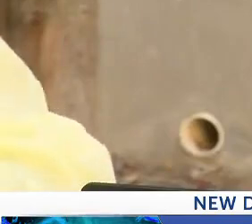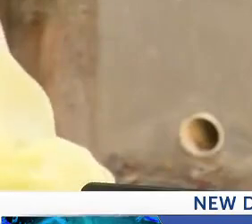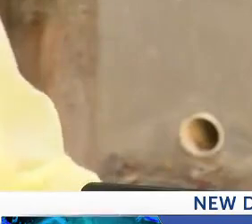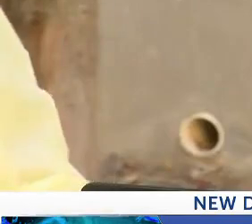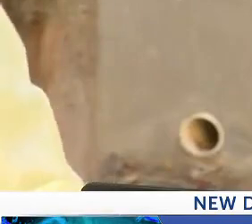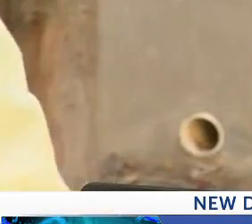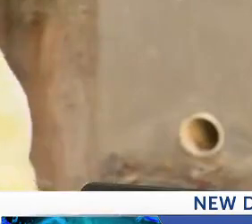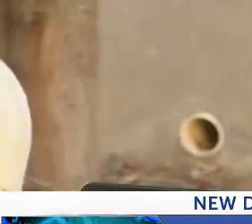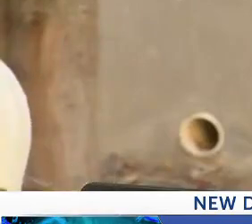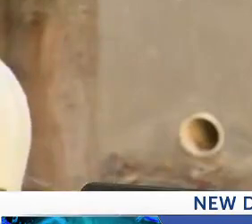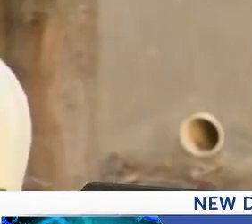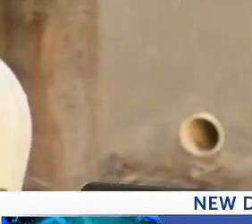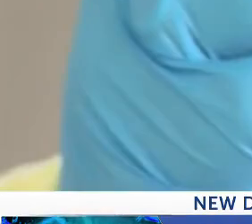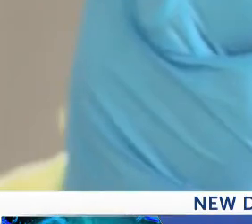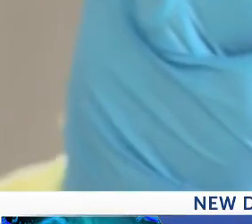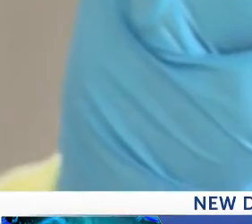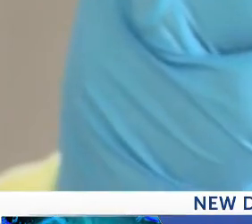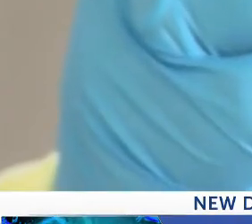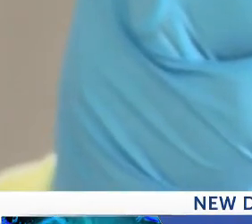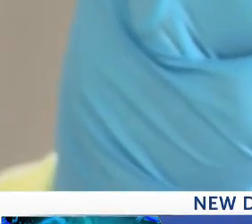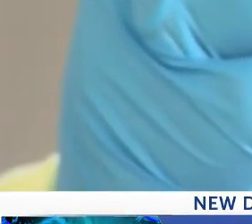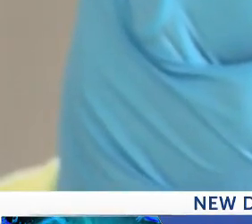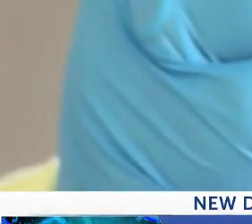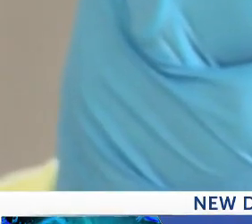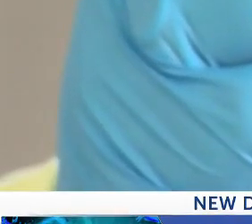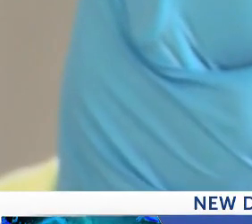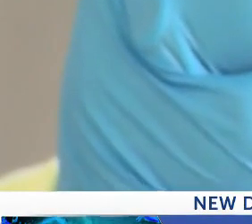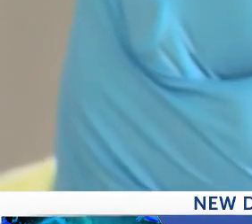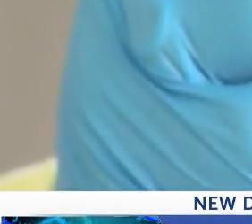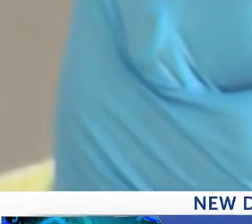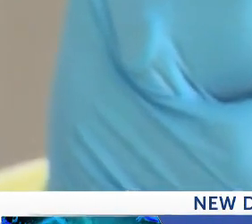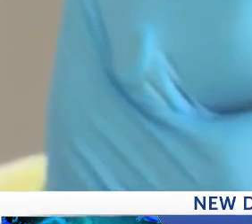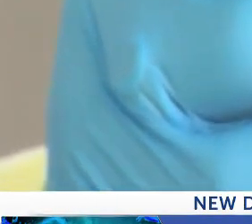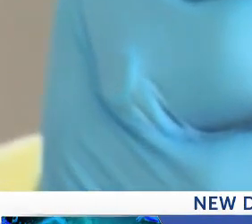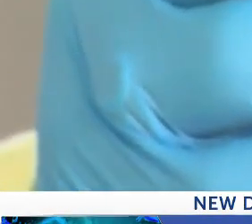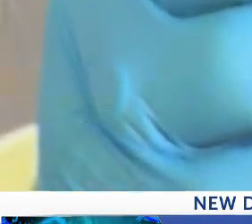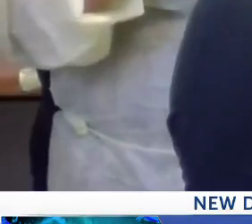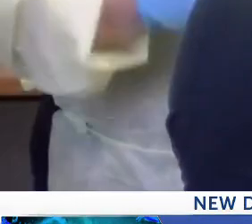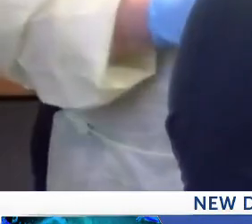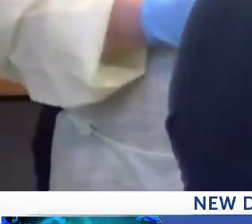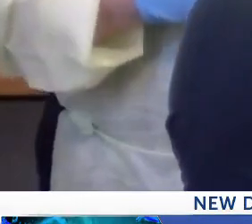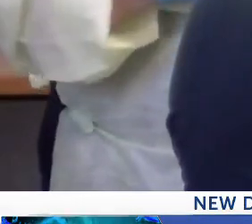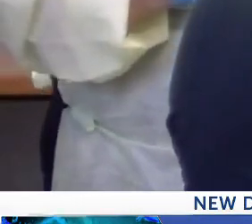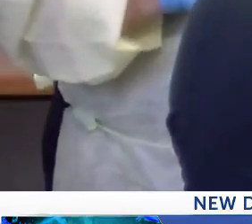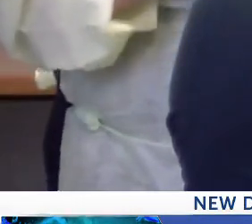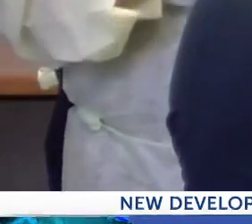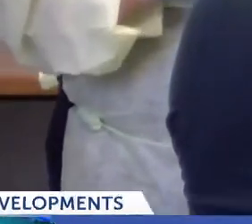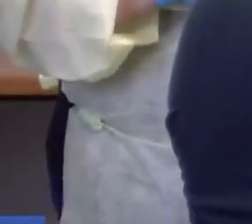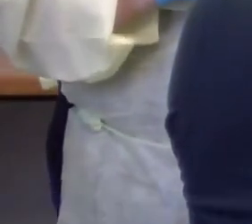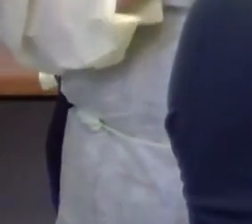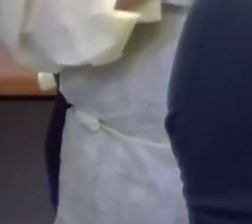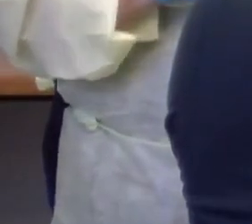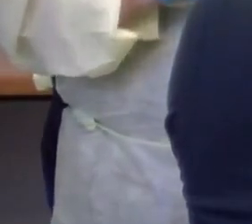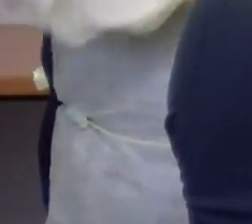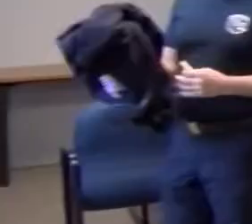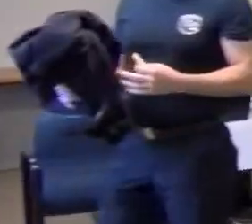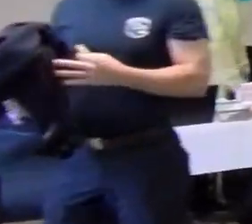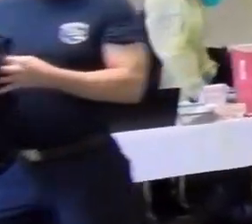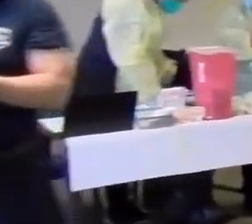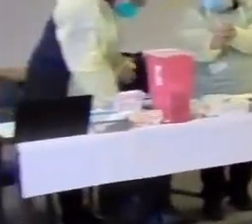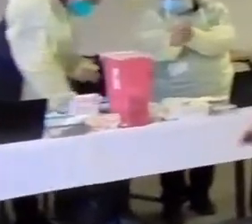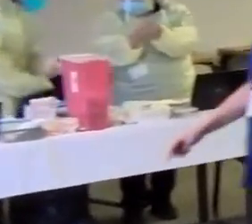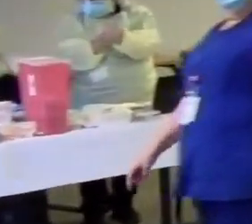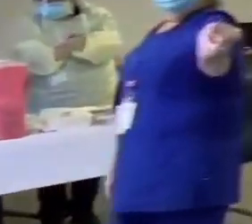this plan, state health officials hope it will give California more control over who gets the COVID-19 shots. The third-party help will